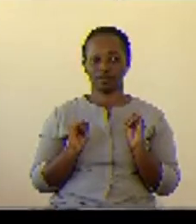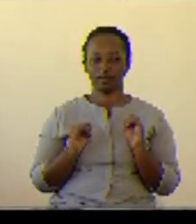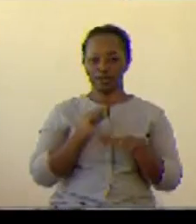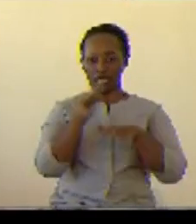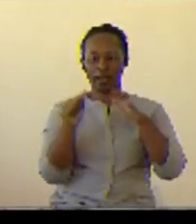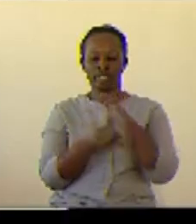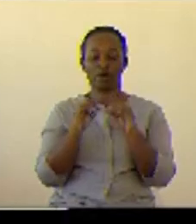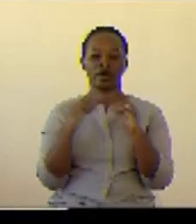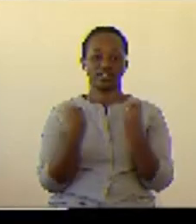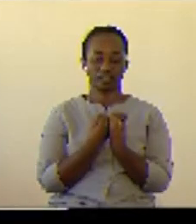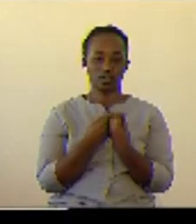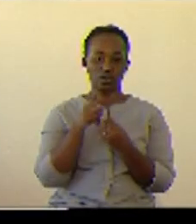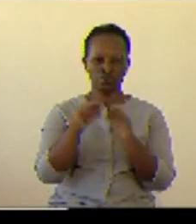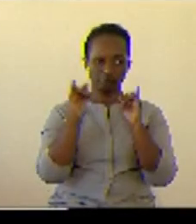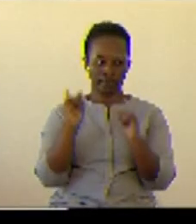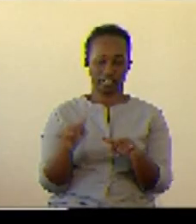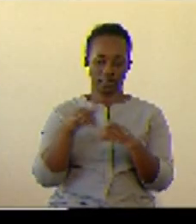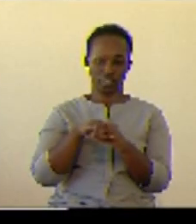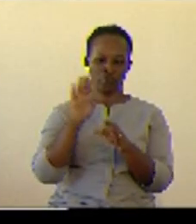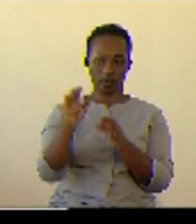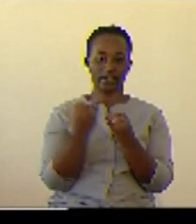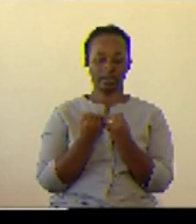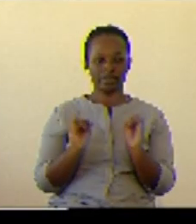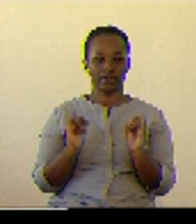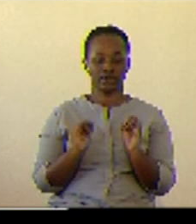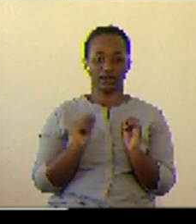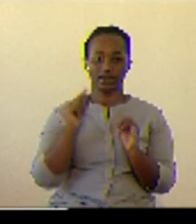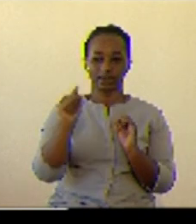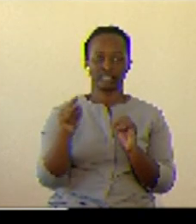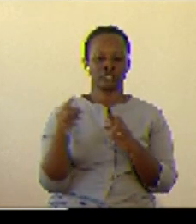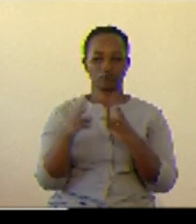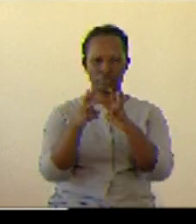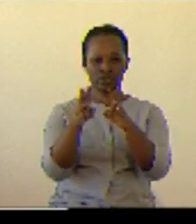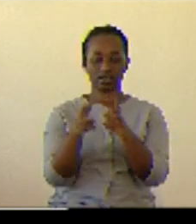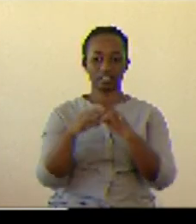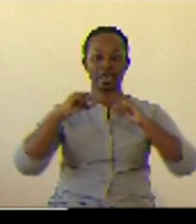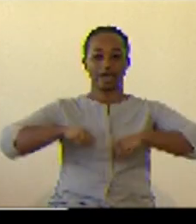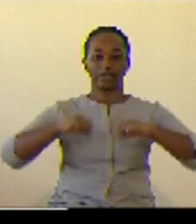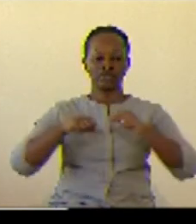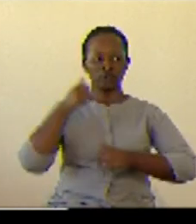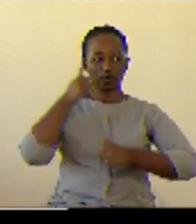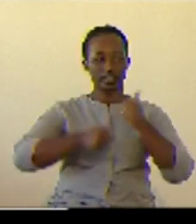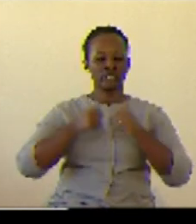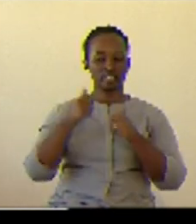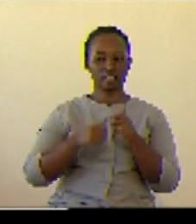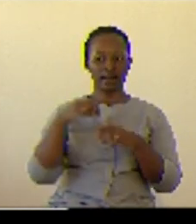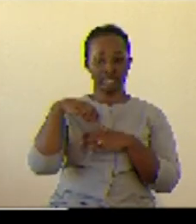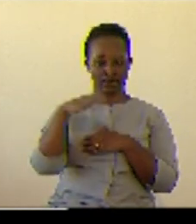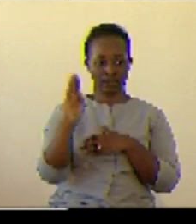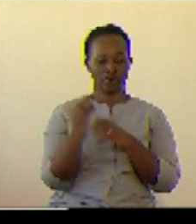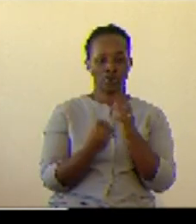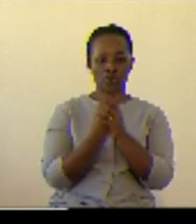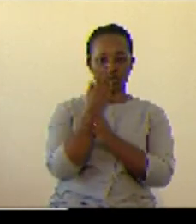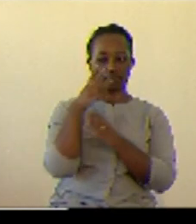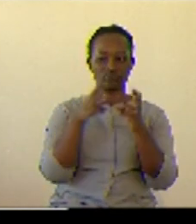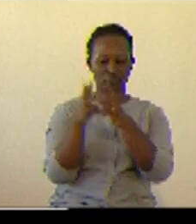organization. You maintain your independence. So that is strategic alliances, which is also an external growth